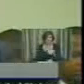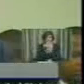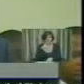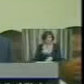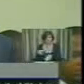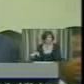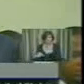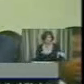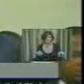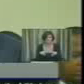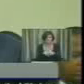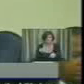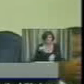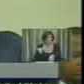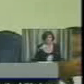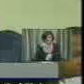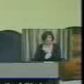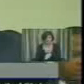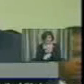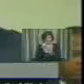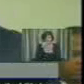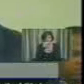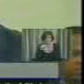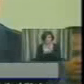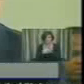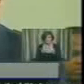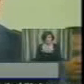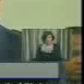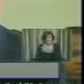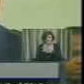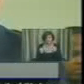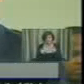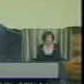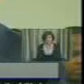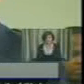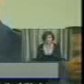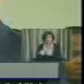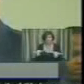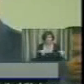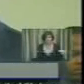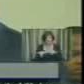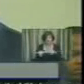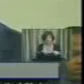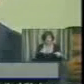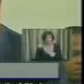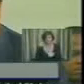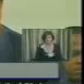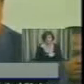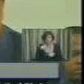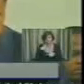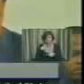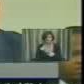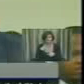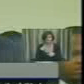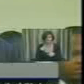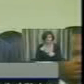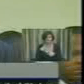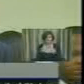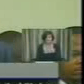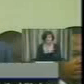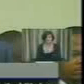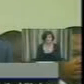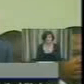They've worked with Delegate Donna Christensen to strengthen the territory's ties with the national leaders, submitted $700 million worth of capital